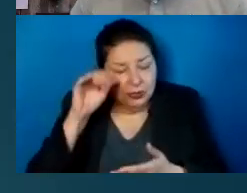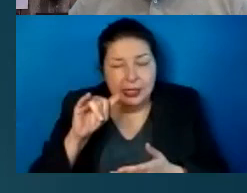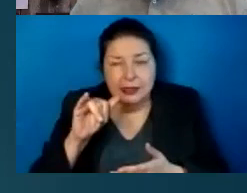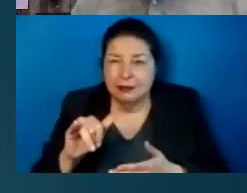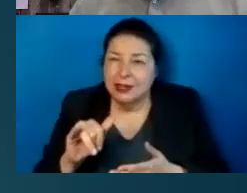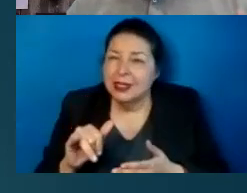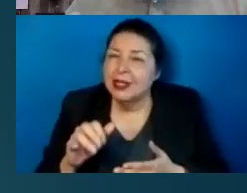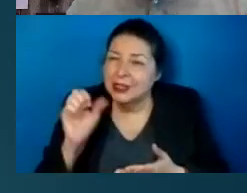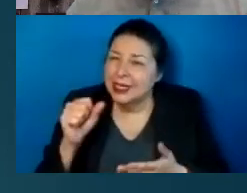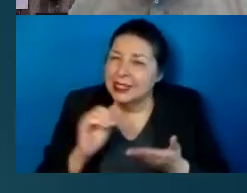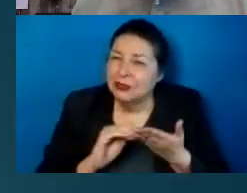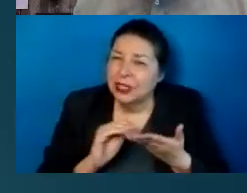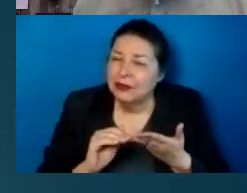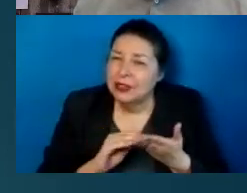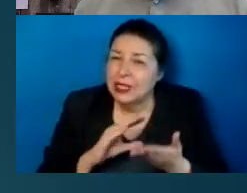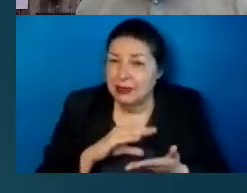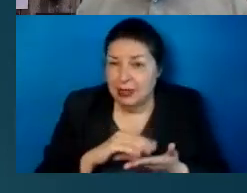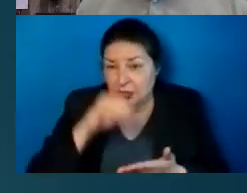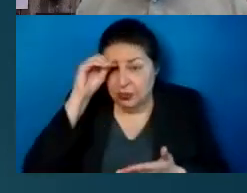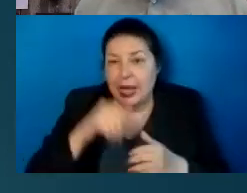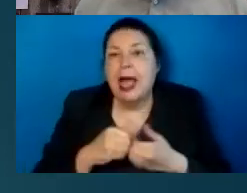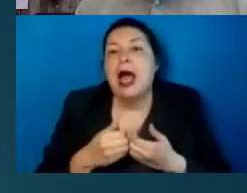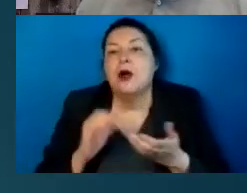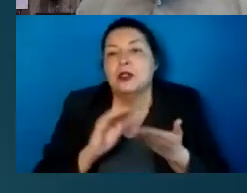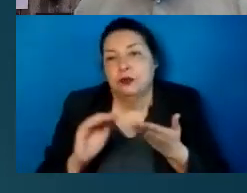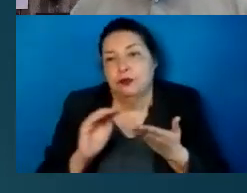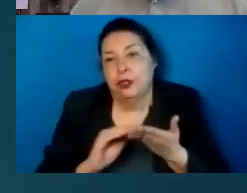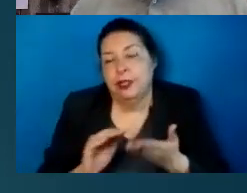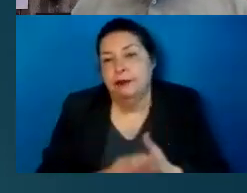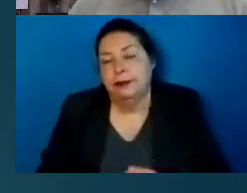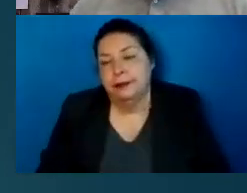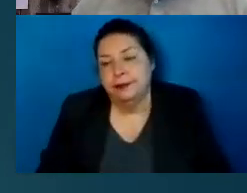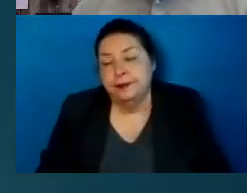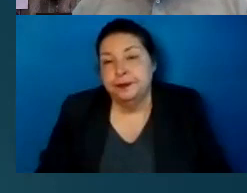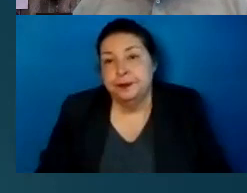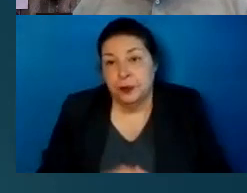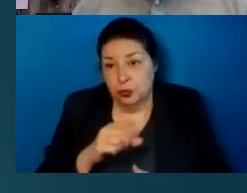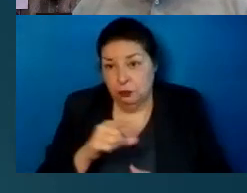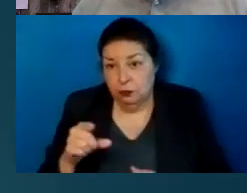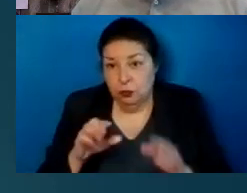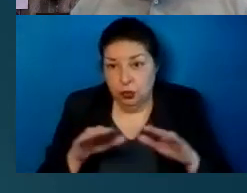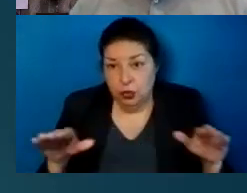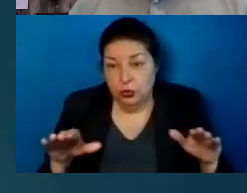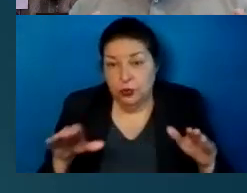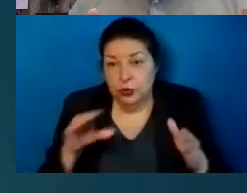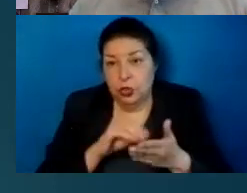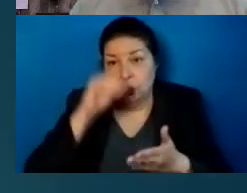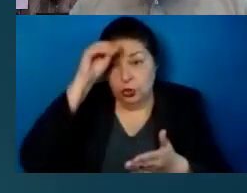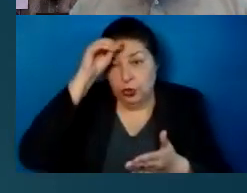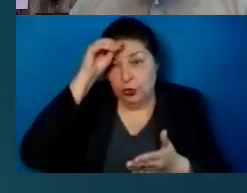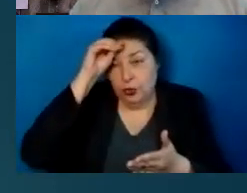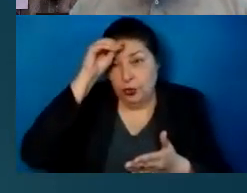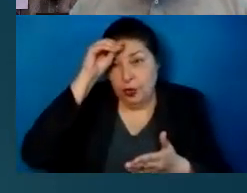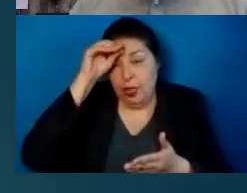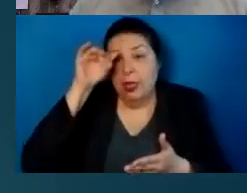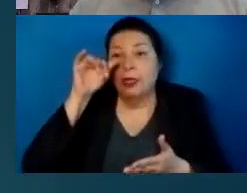and they learn how to forgive. Um, they learn that